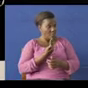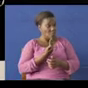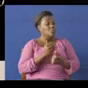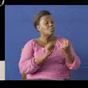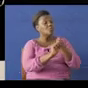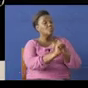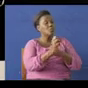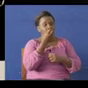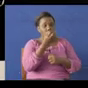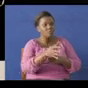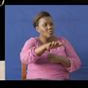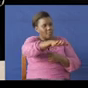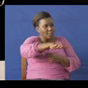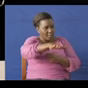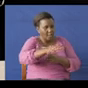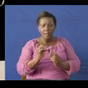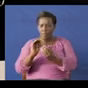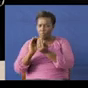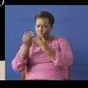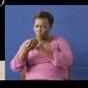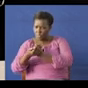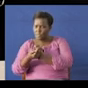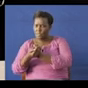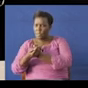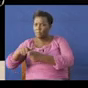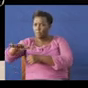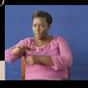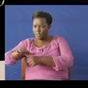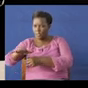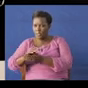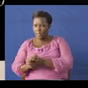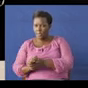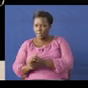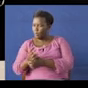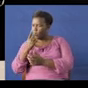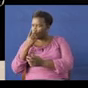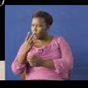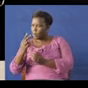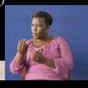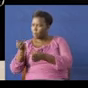that we should prevent pollution and protect the environment by applying the